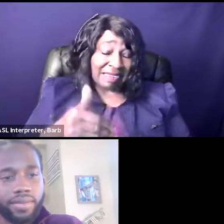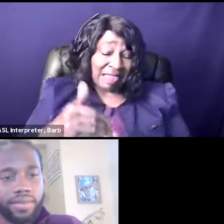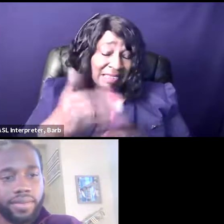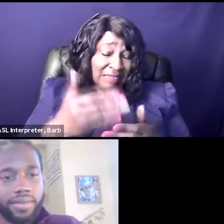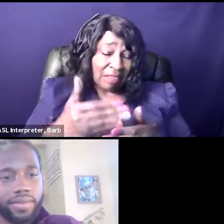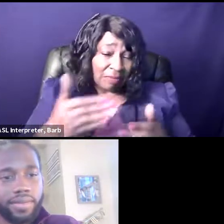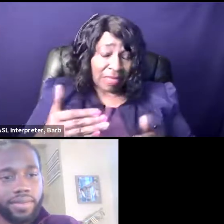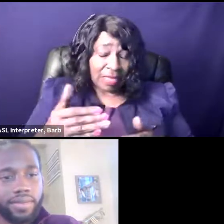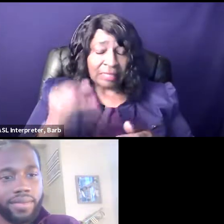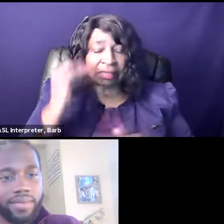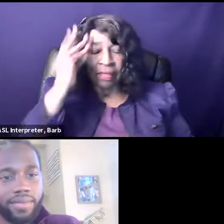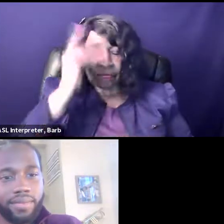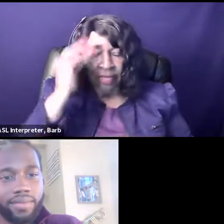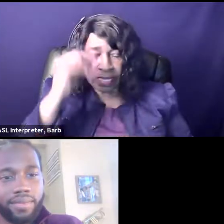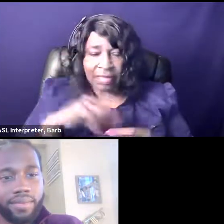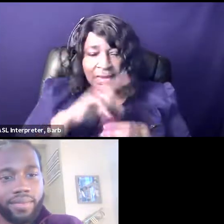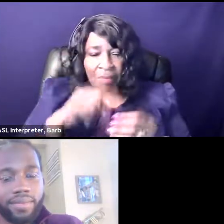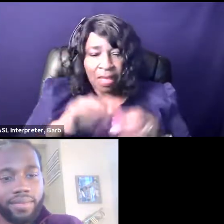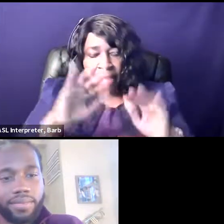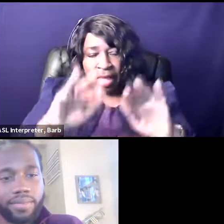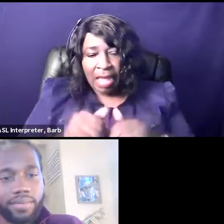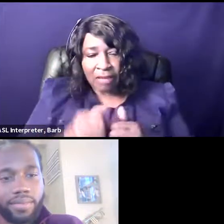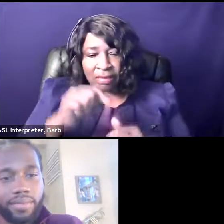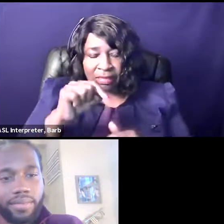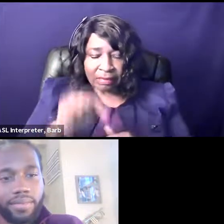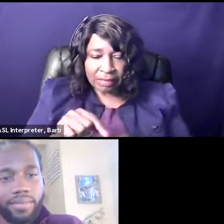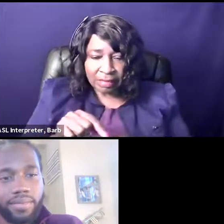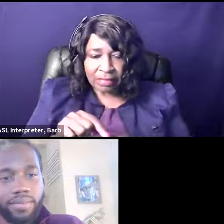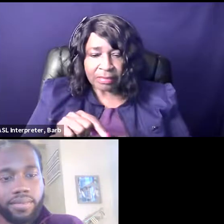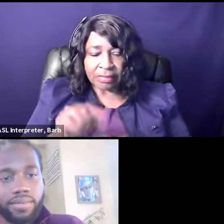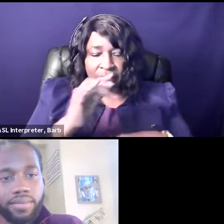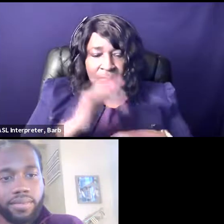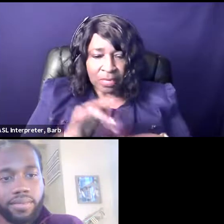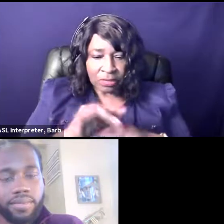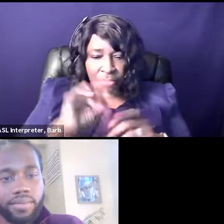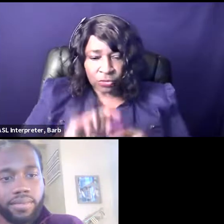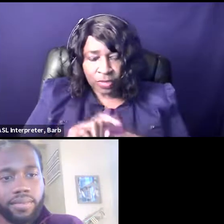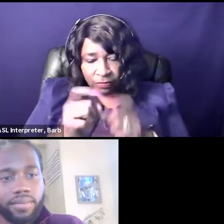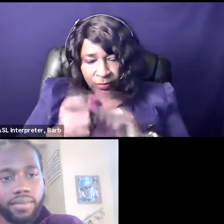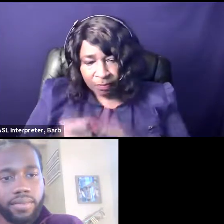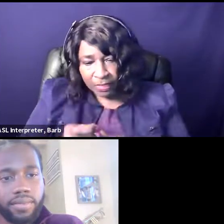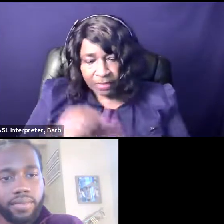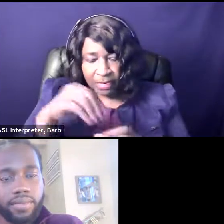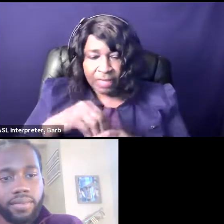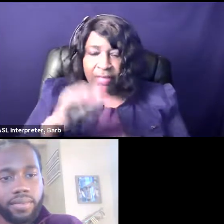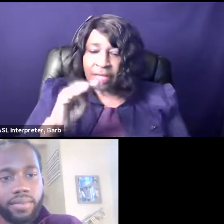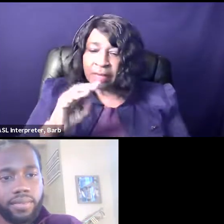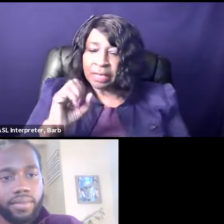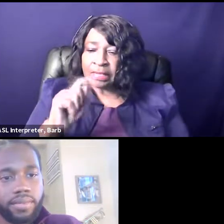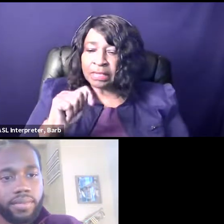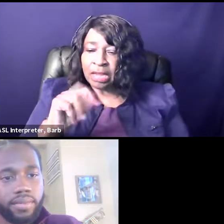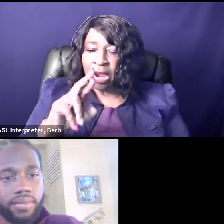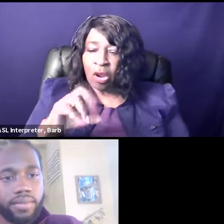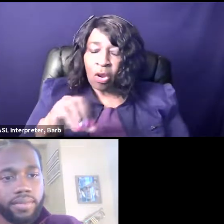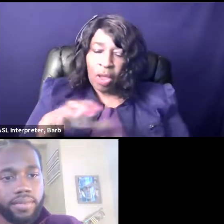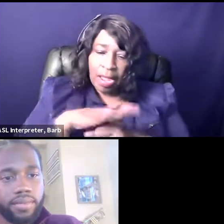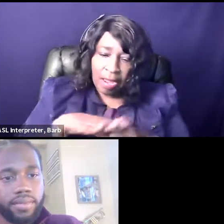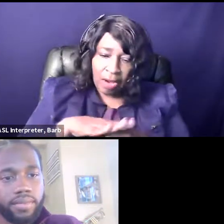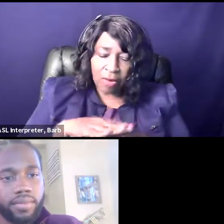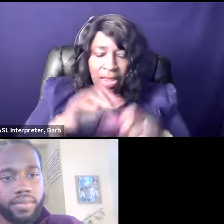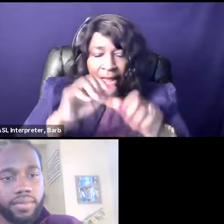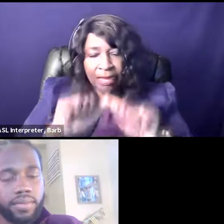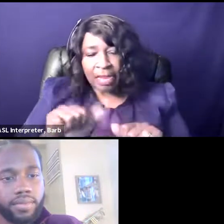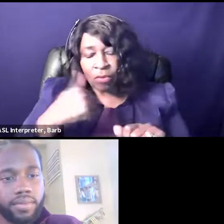thinking about, how does this kind of spatial transformation in our metropolitan areas, can we look